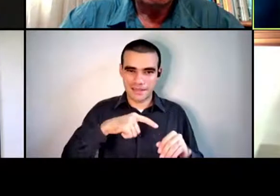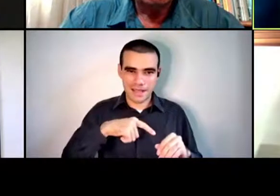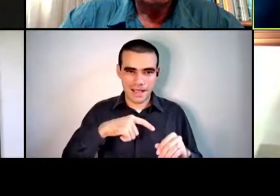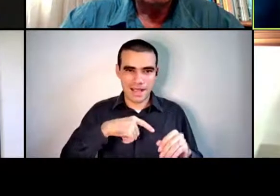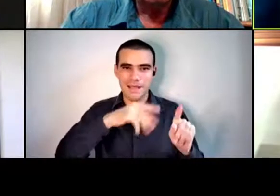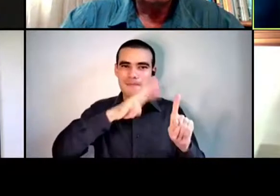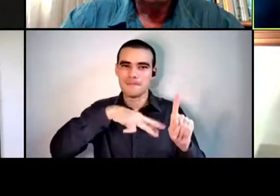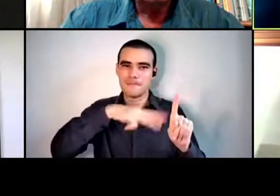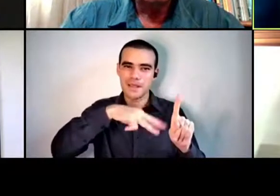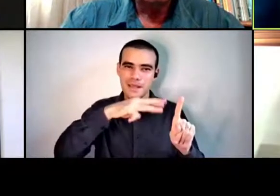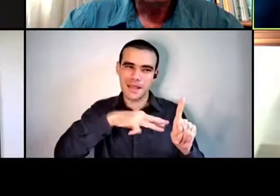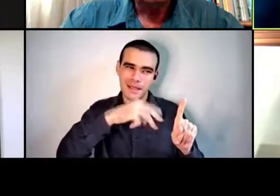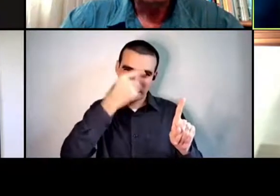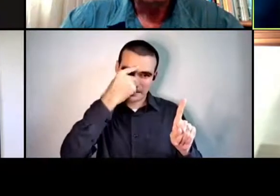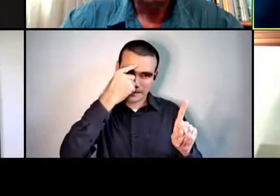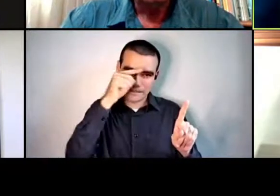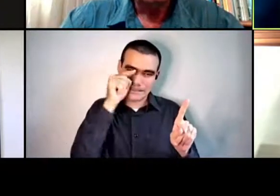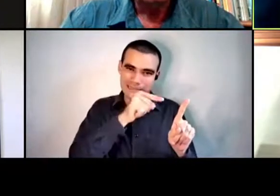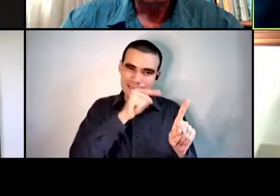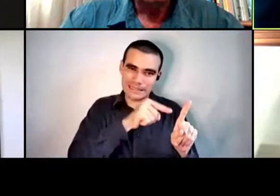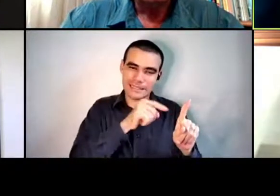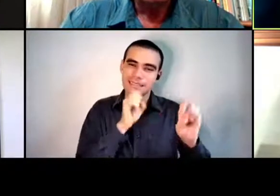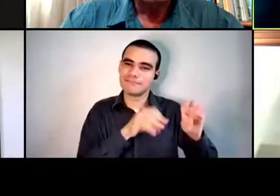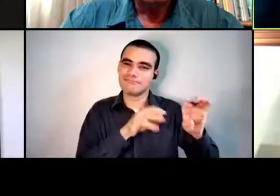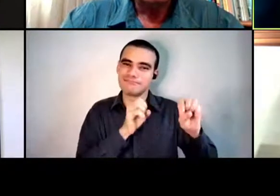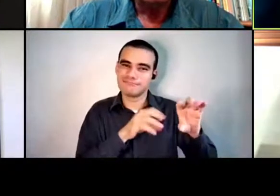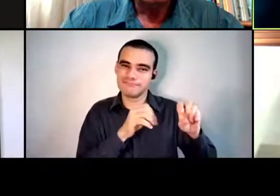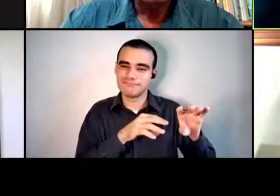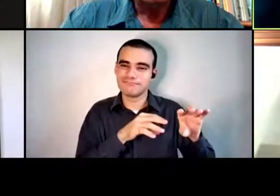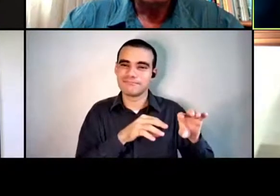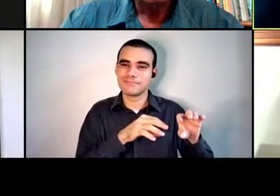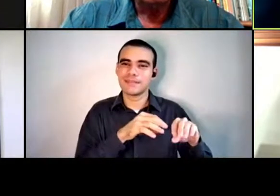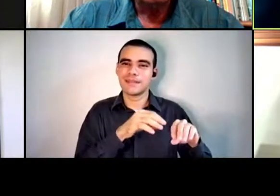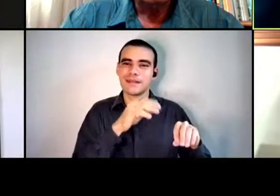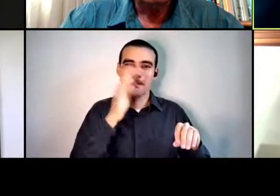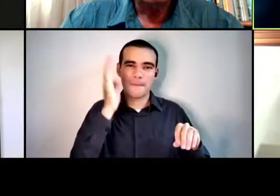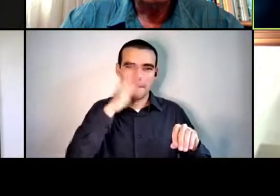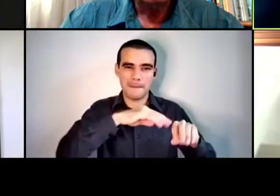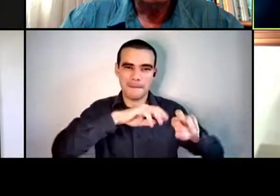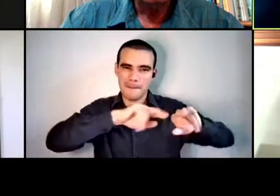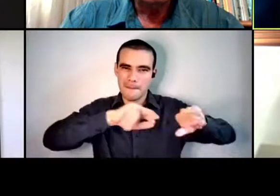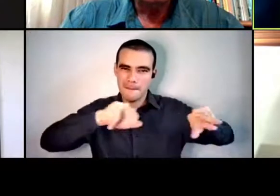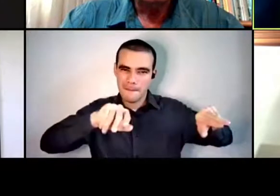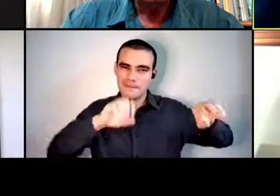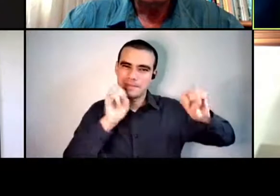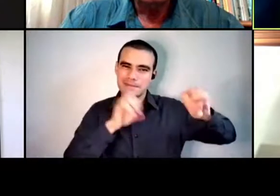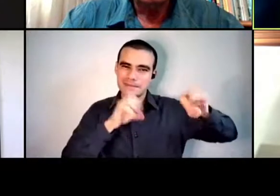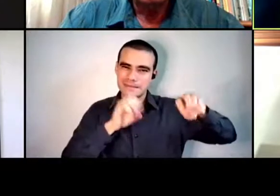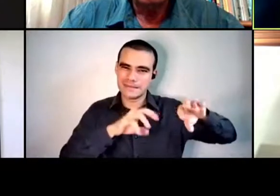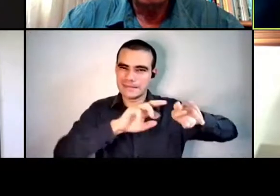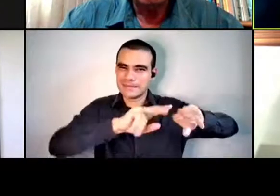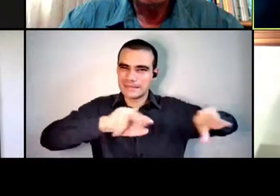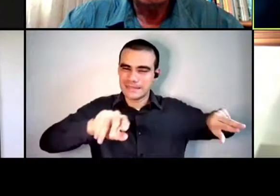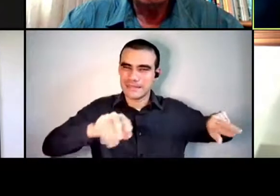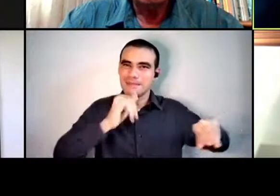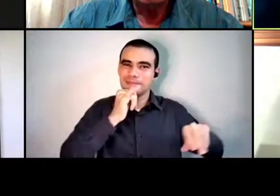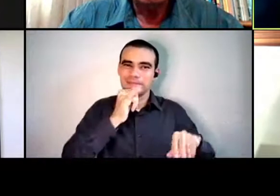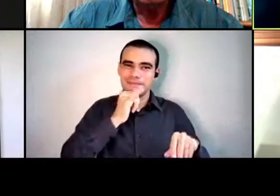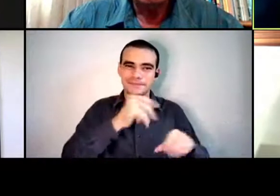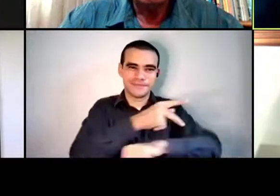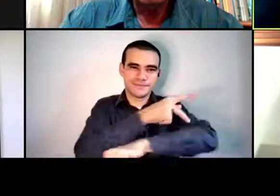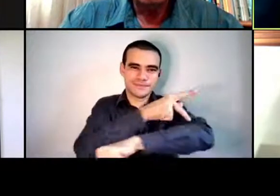classroom, but I think this is about the demystification of the curse of the serious